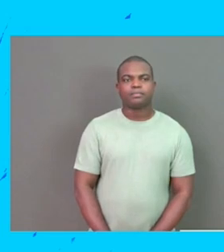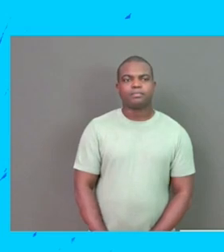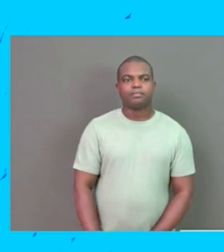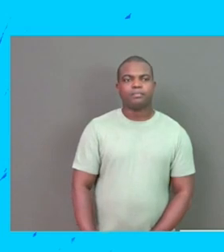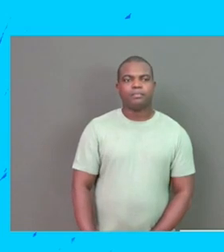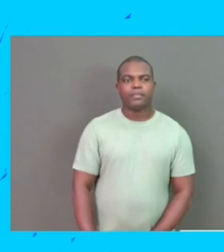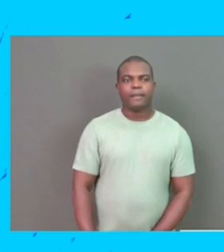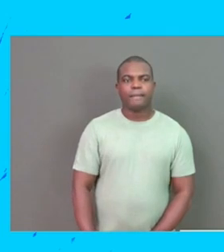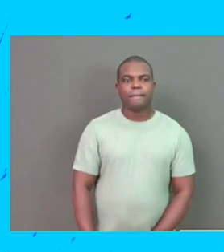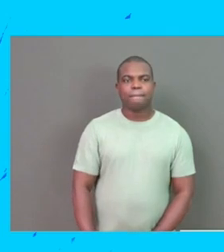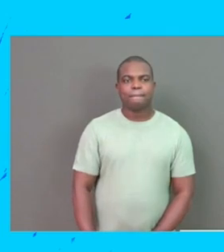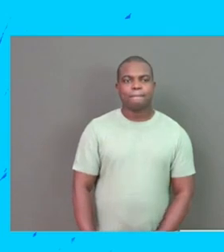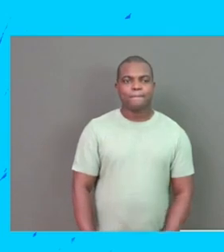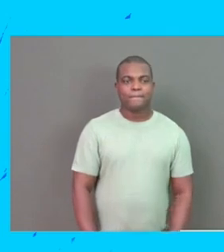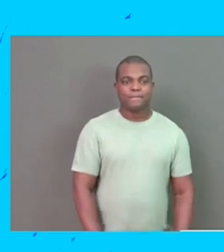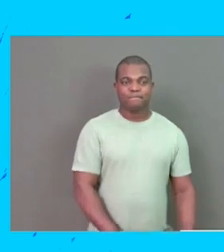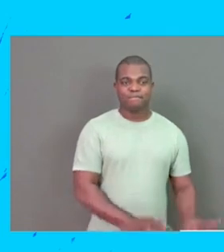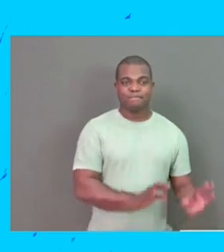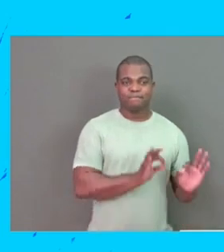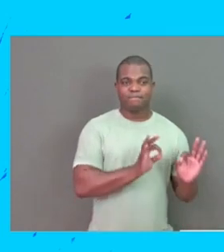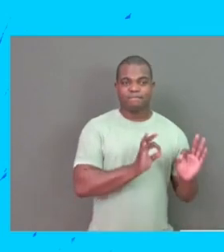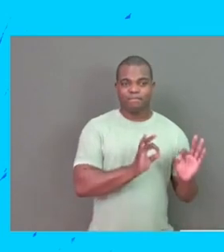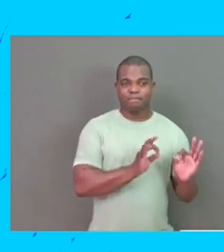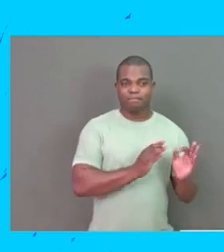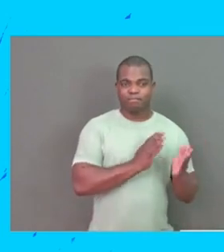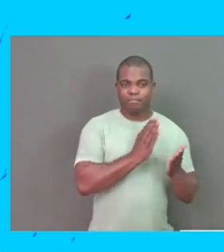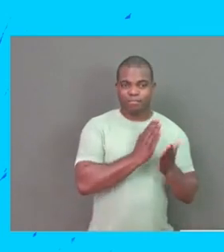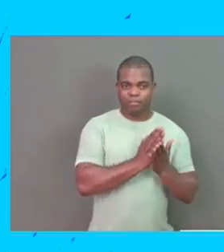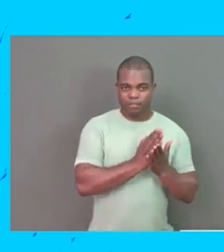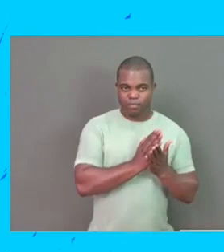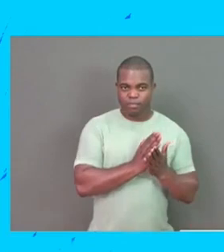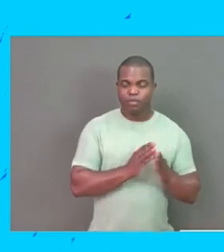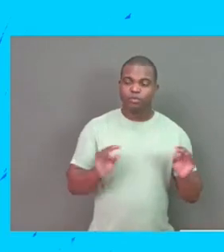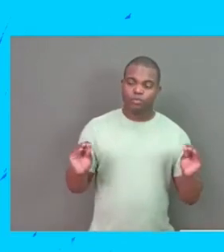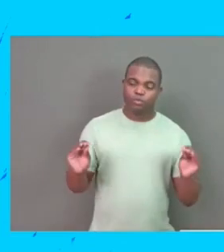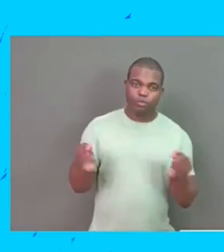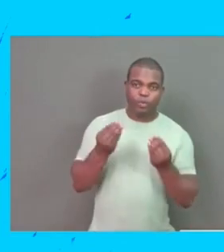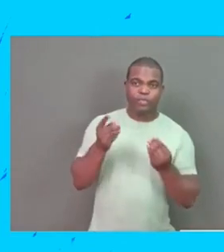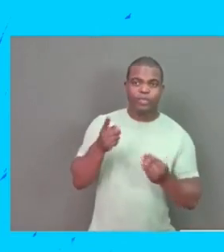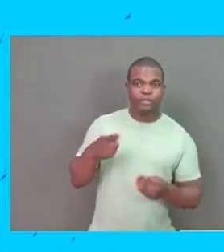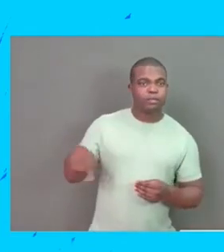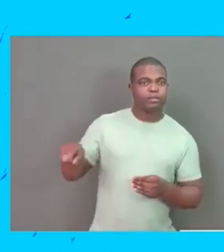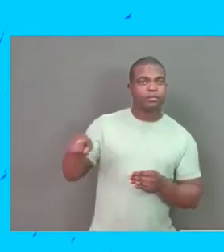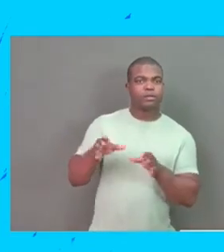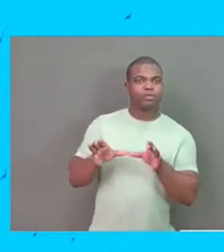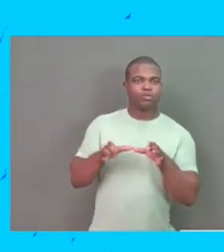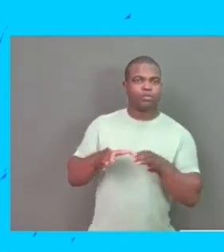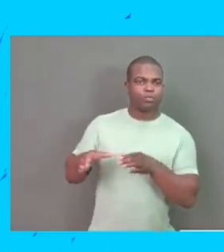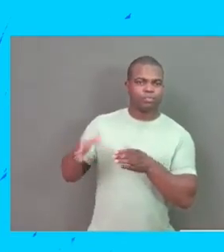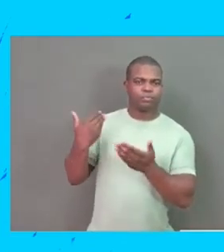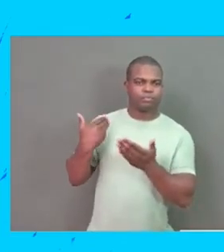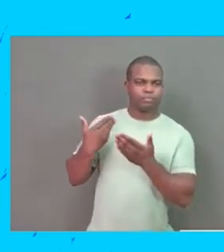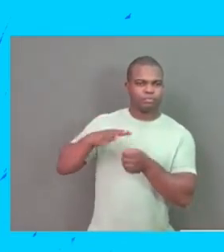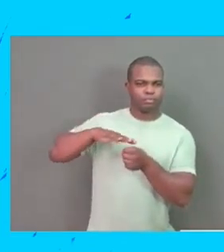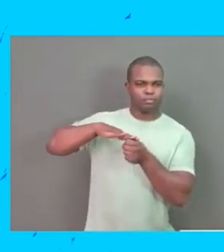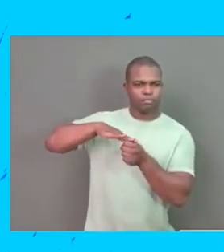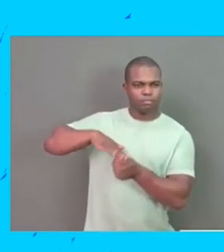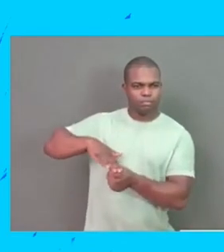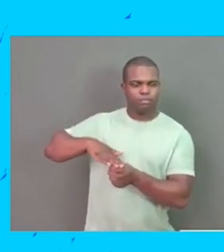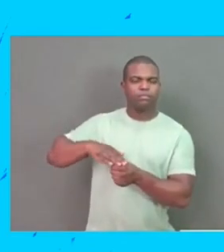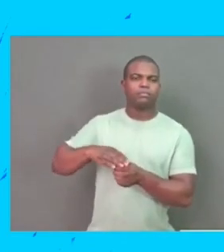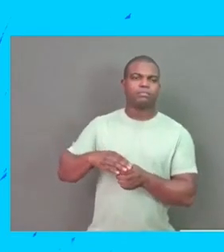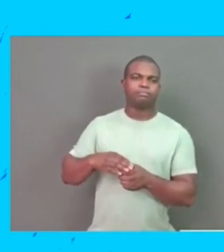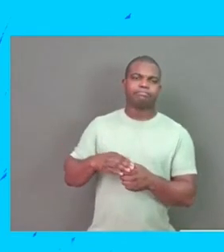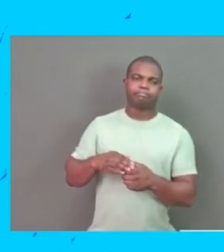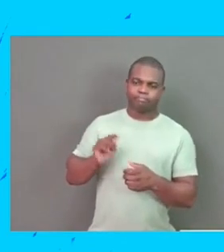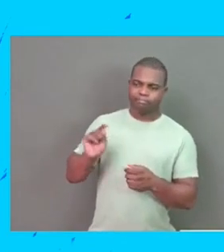Young people from the marginalized groups and key populations are the most at risk of HIV infection. Now,